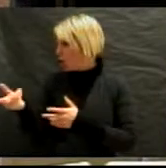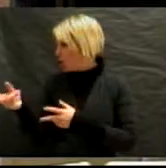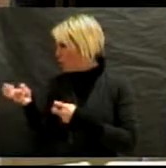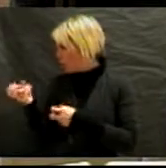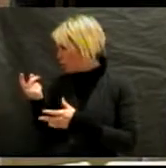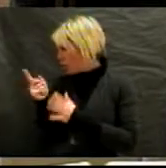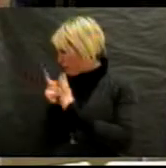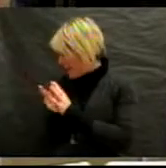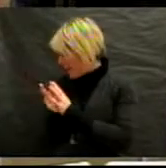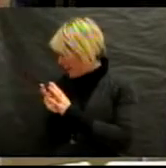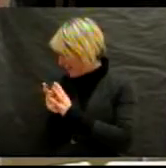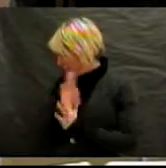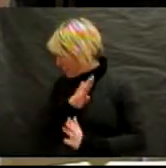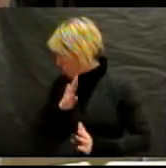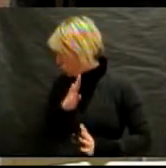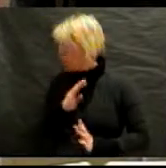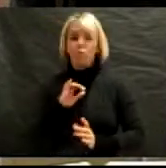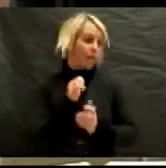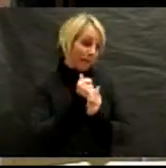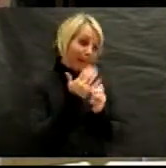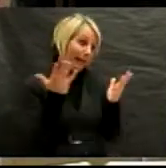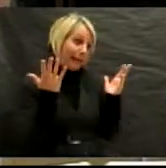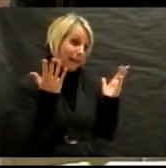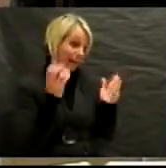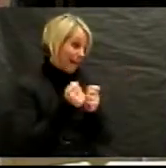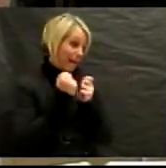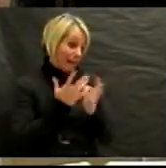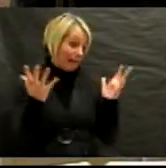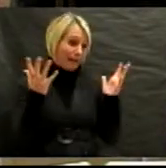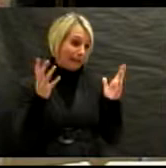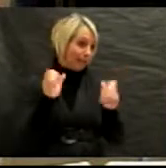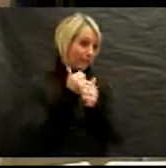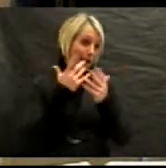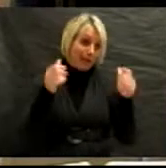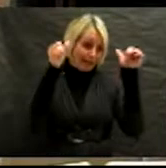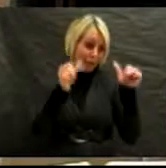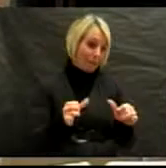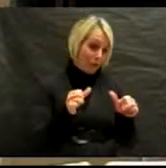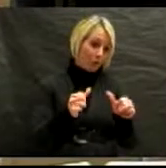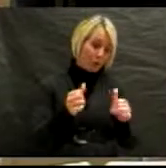Because right now, we're required by law to Right, post yeah, the yeah, notices this for is- meetings. right. And what you're saying is,